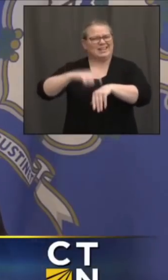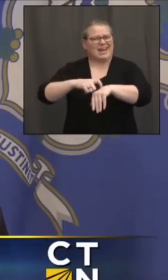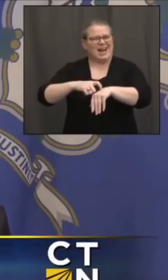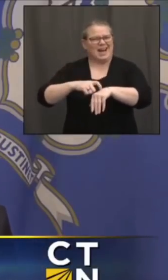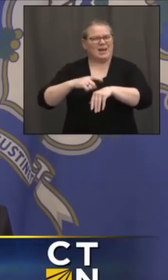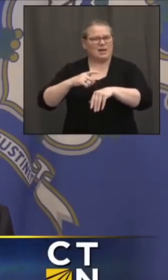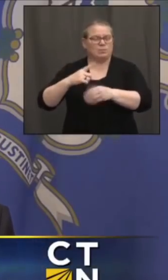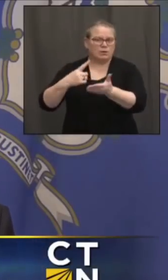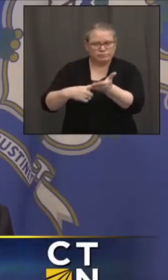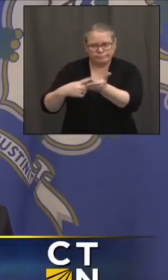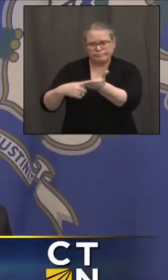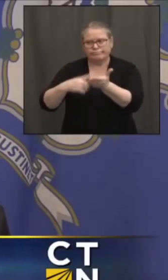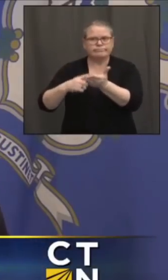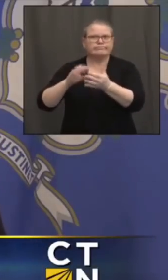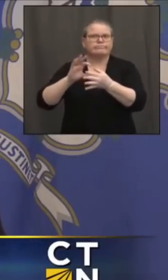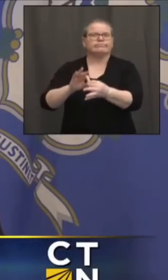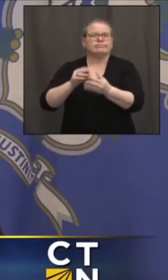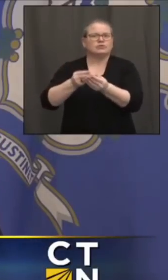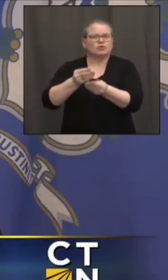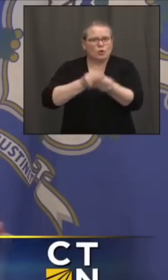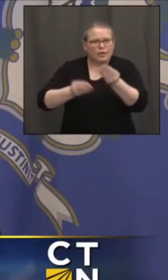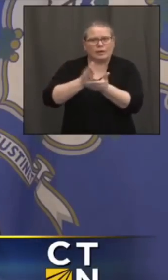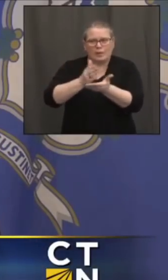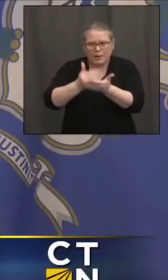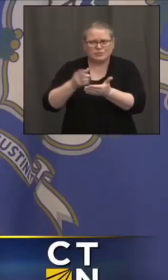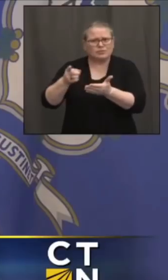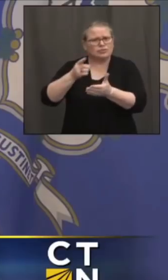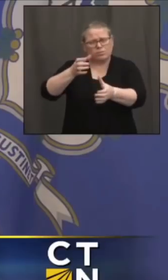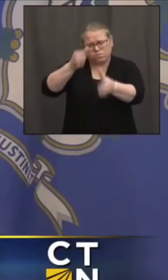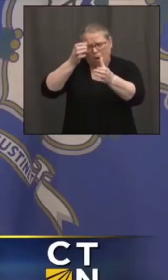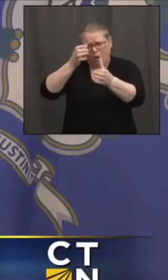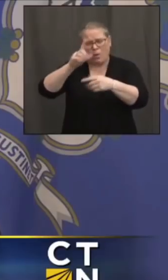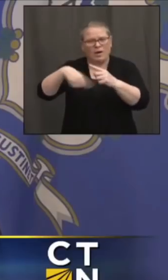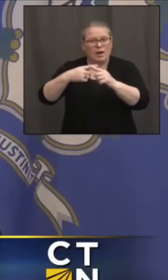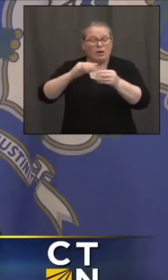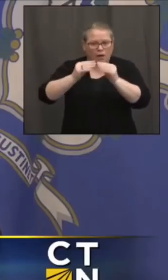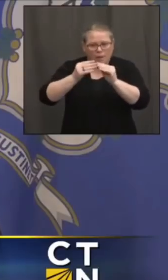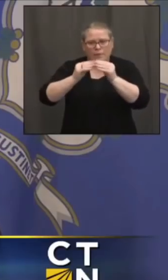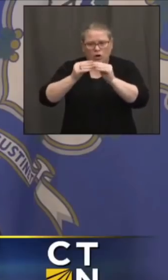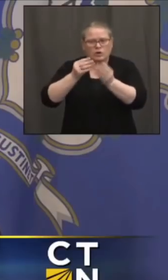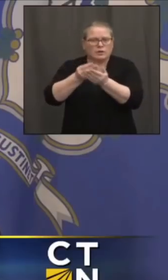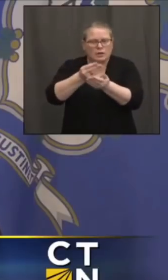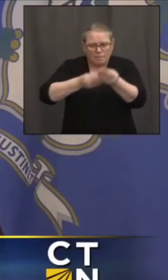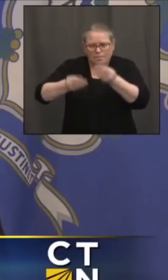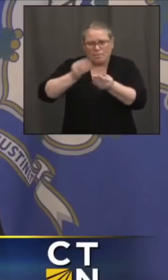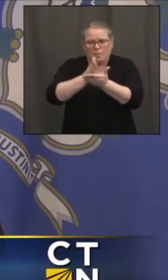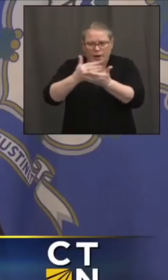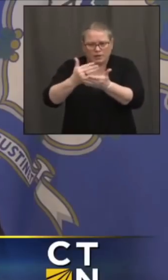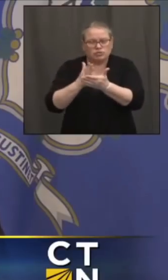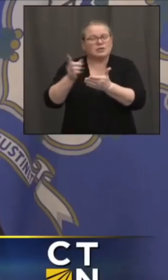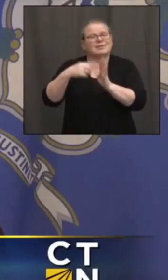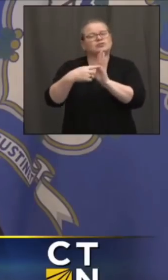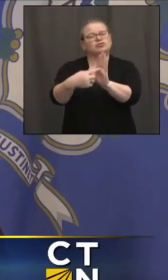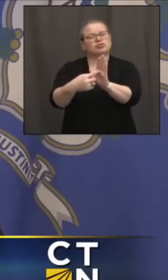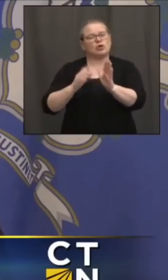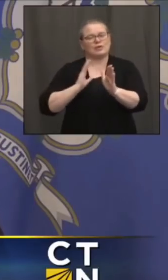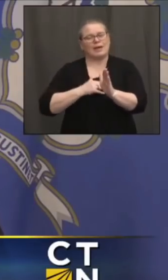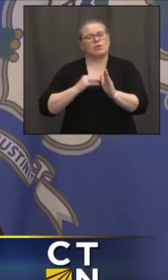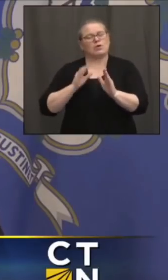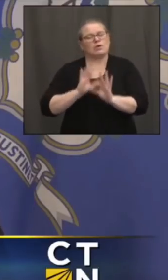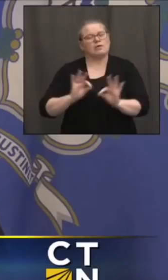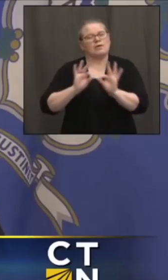the budget. She's a walking encyclopedia on these numbers, putting in place a budget that reflects our values in our heart and gets this state moving